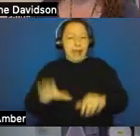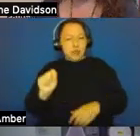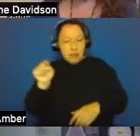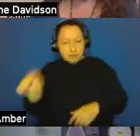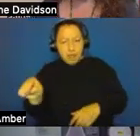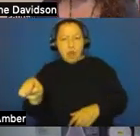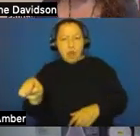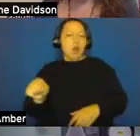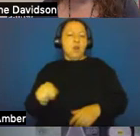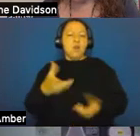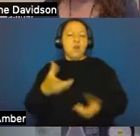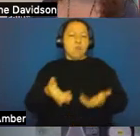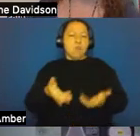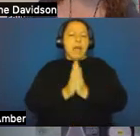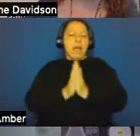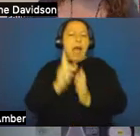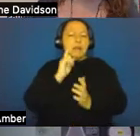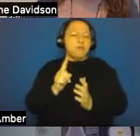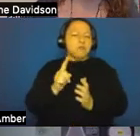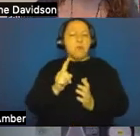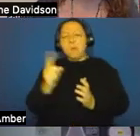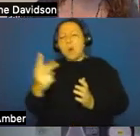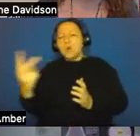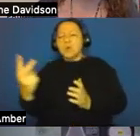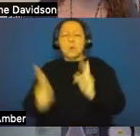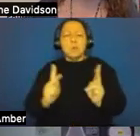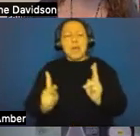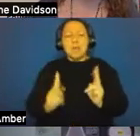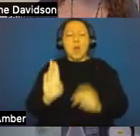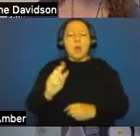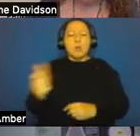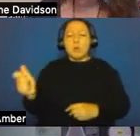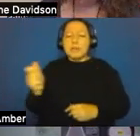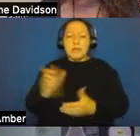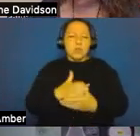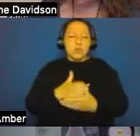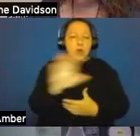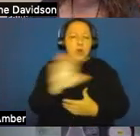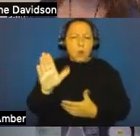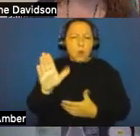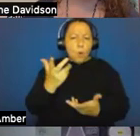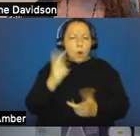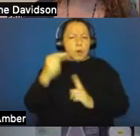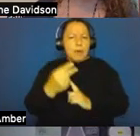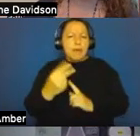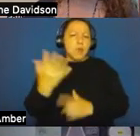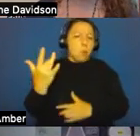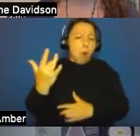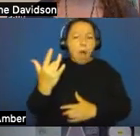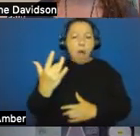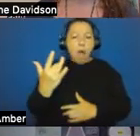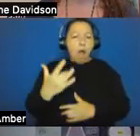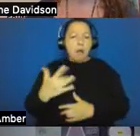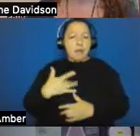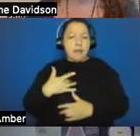I'll probably ask for, a couple people to jump on the microphone and share, why they feel that way.